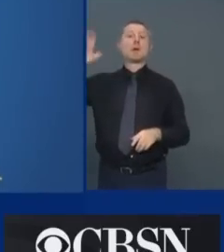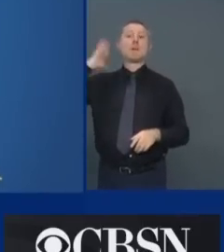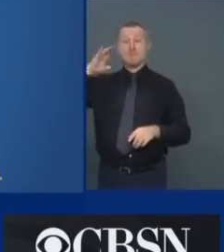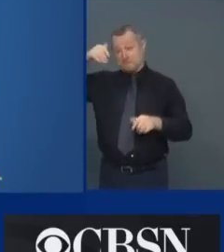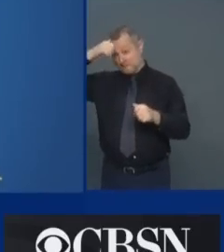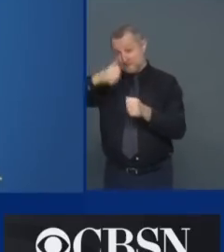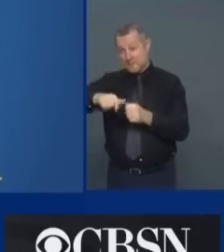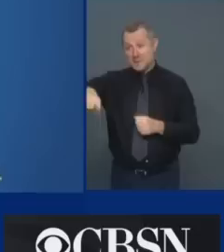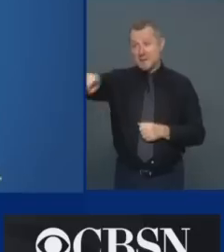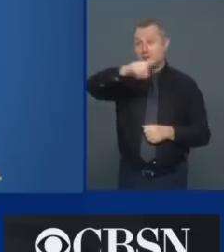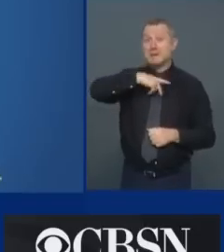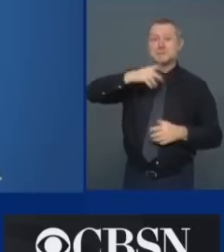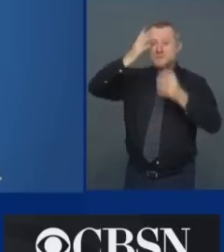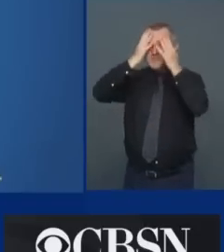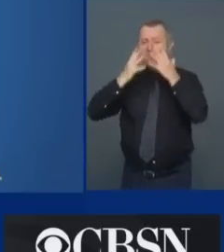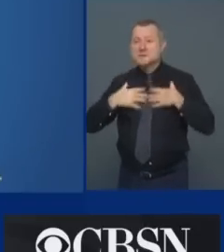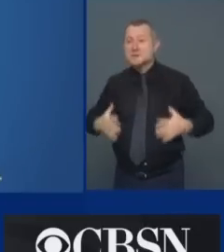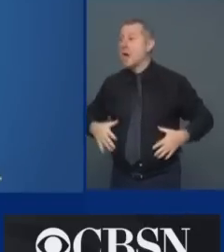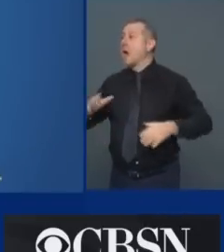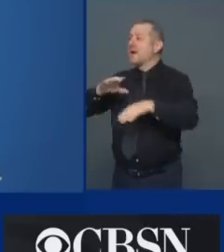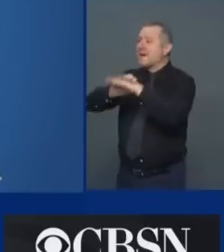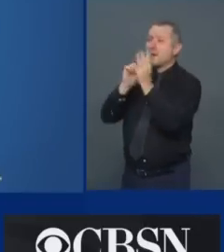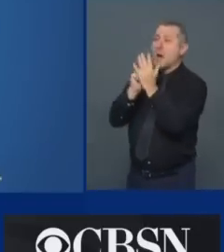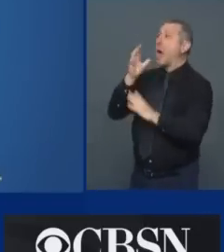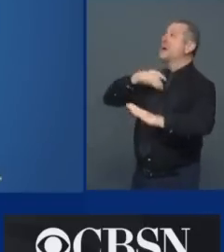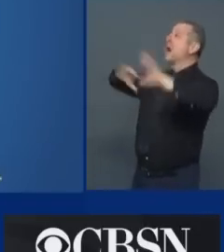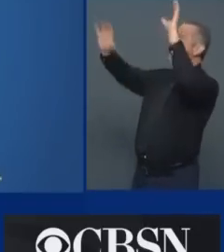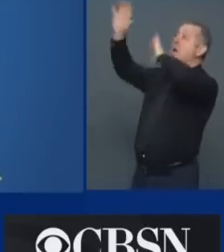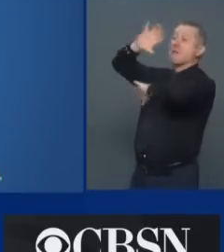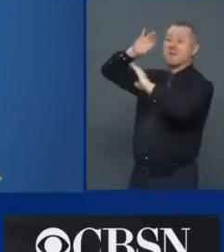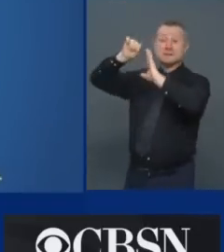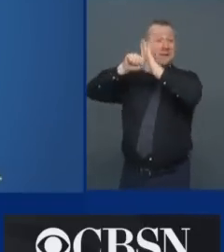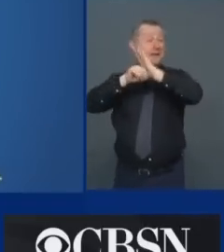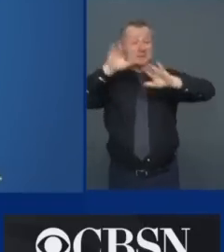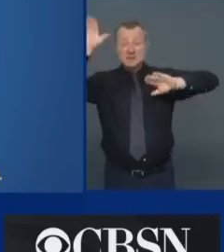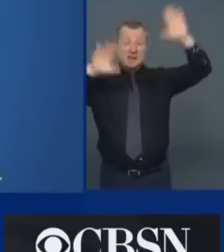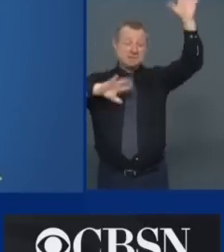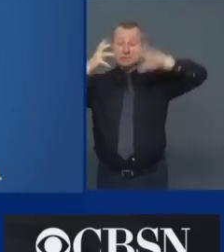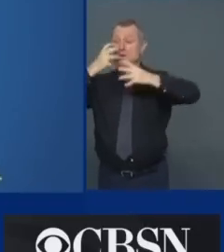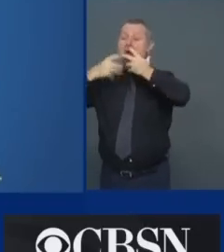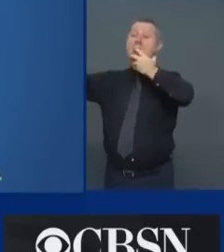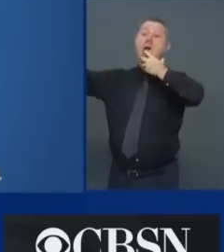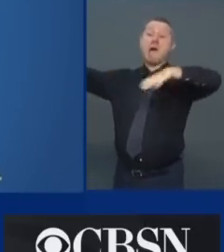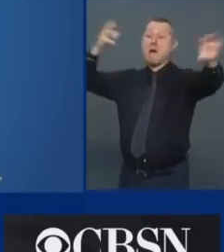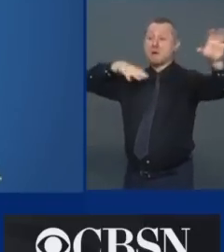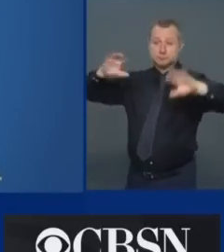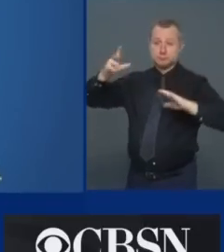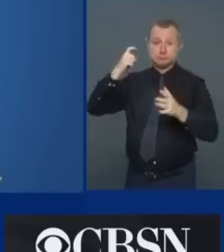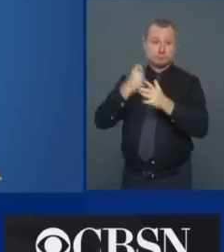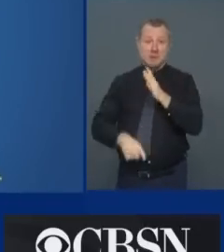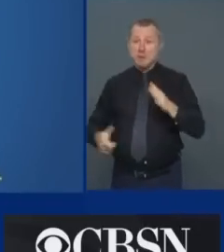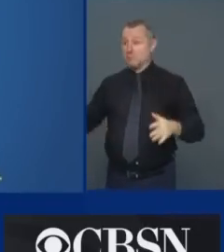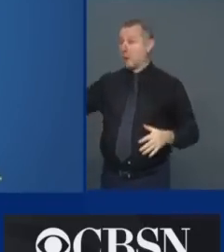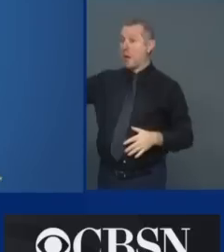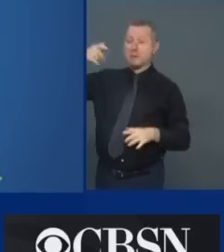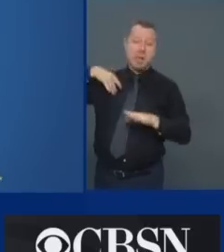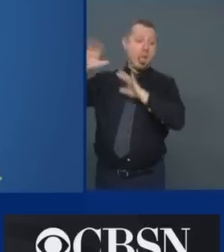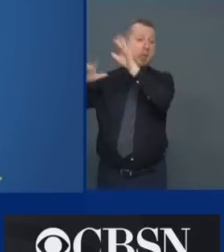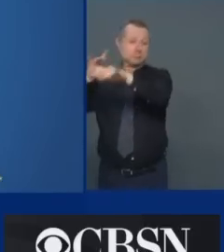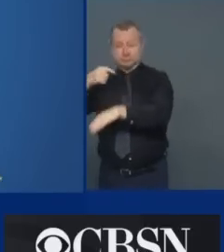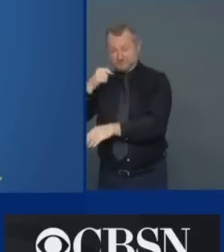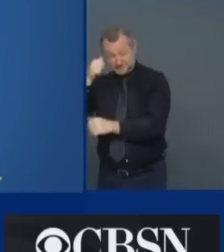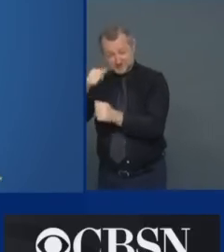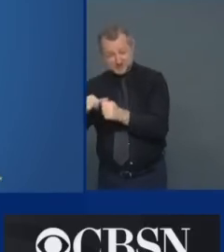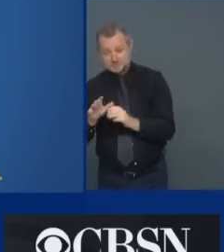PPE procurement, where everyone is trying to buy it at the same period of time, and we wind up driving up the price. What do we want